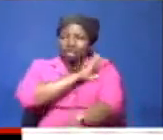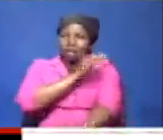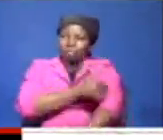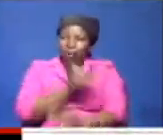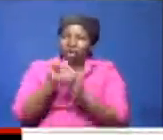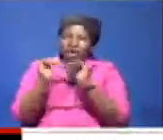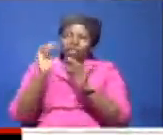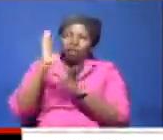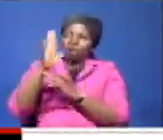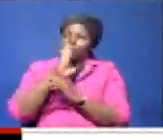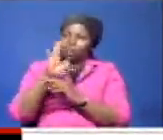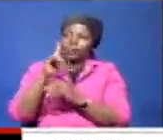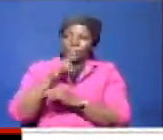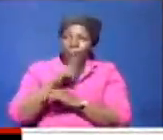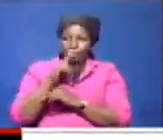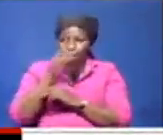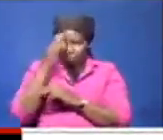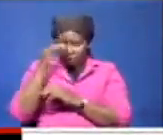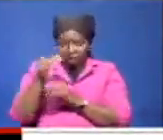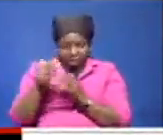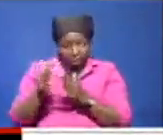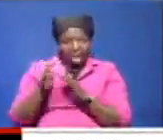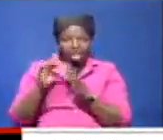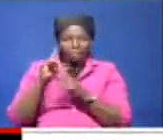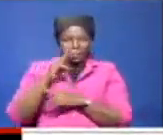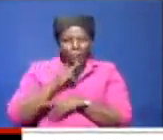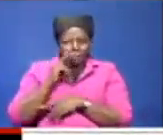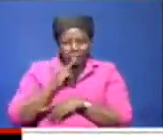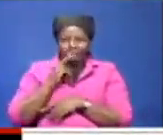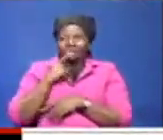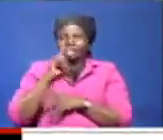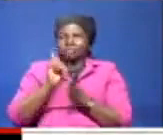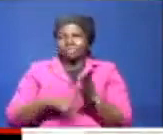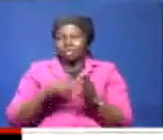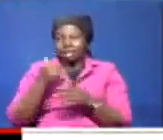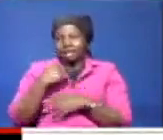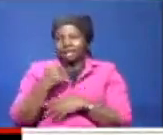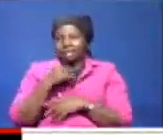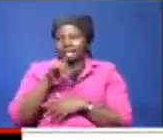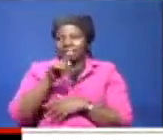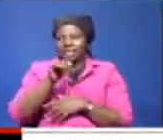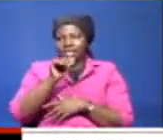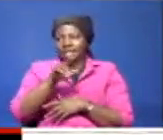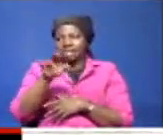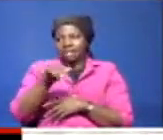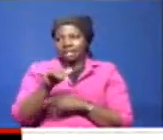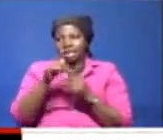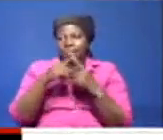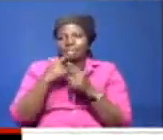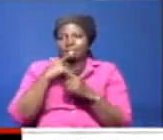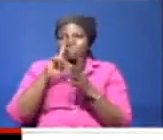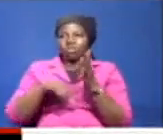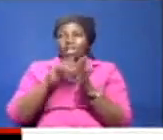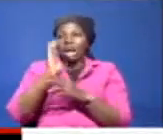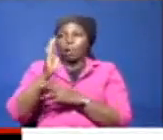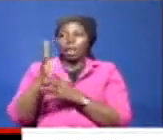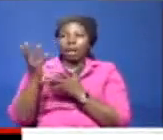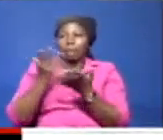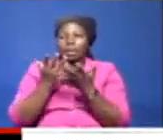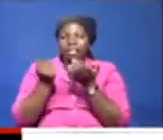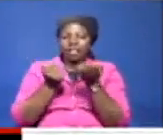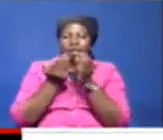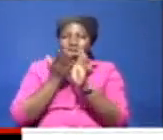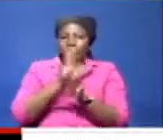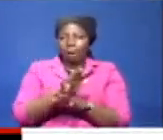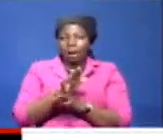rough. He knows he has the rally. He didn't exactly say he had the rally in the back, but he said, I'm just going to bring the car back. And for him, he wasn't trying to get